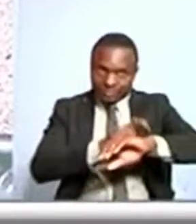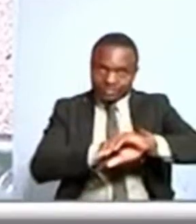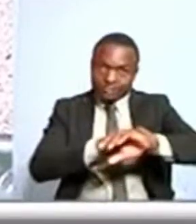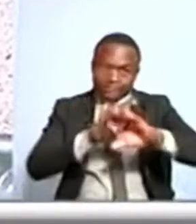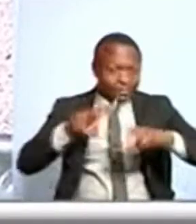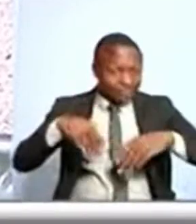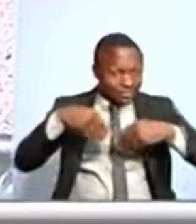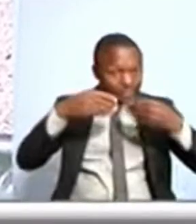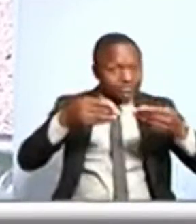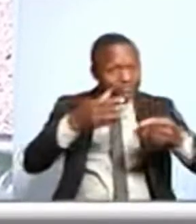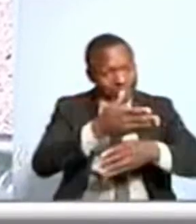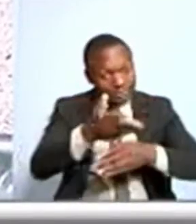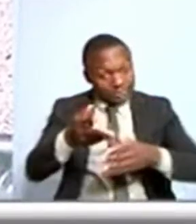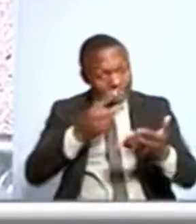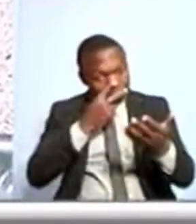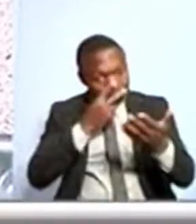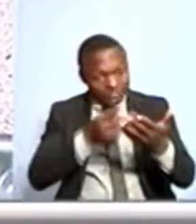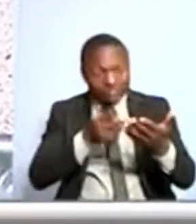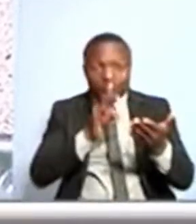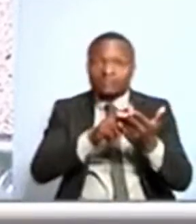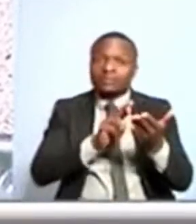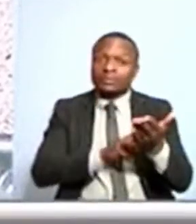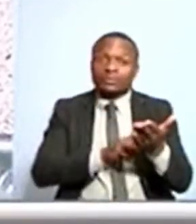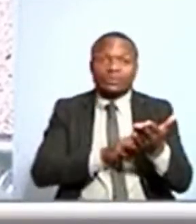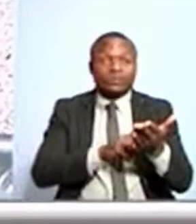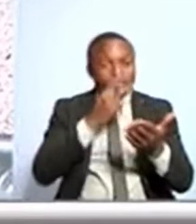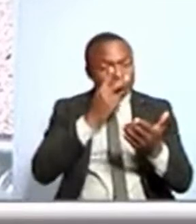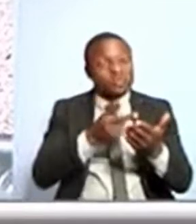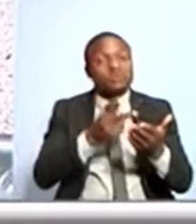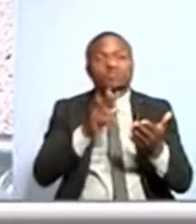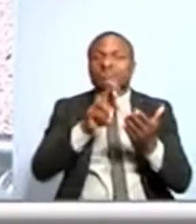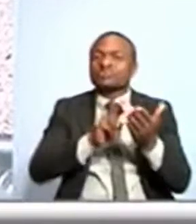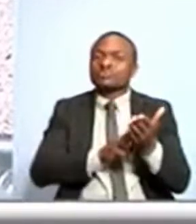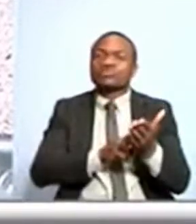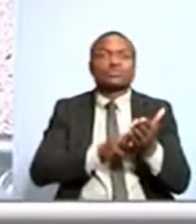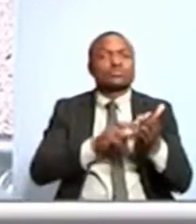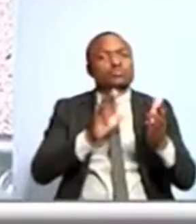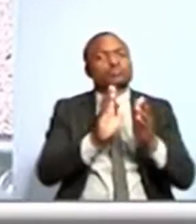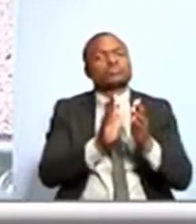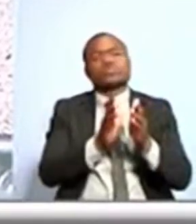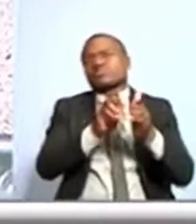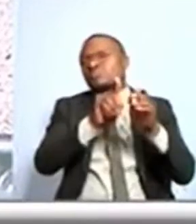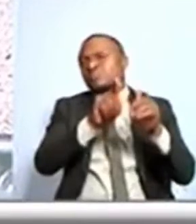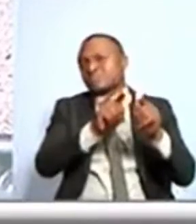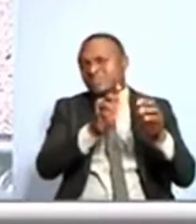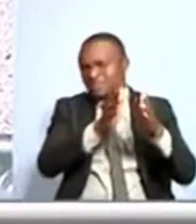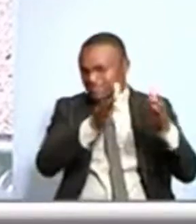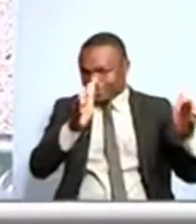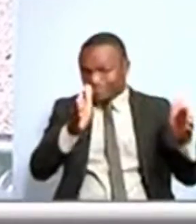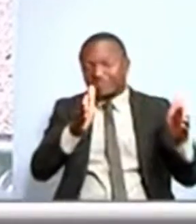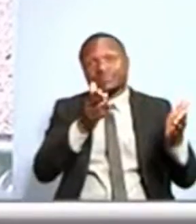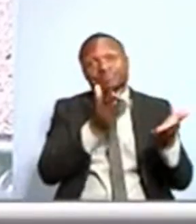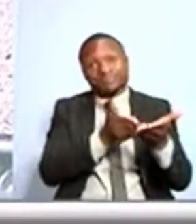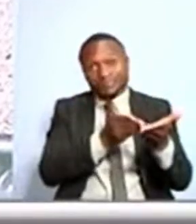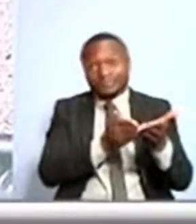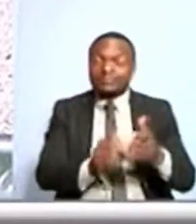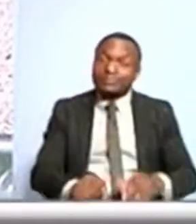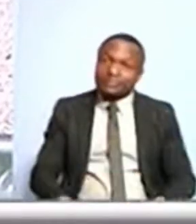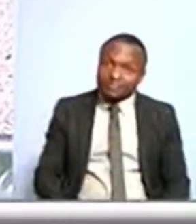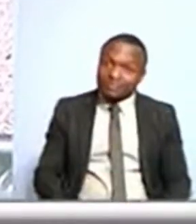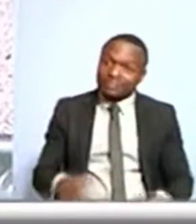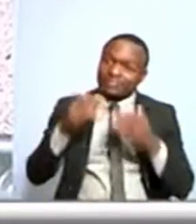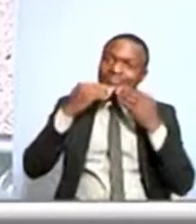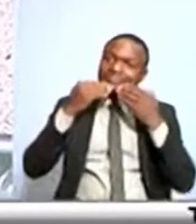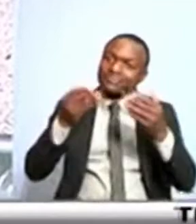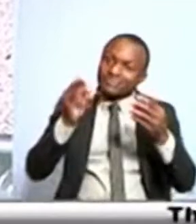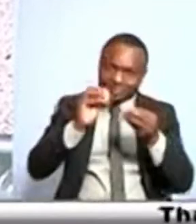given for them to look at the report, looking at the magnitude. That is very, very important, Madam Speaker. Madam Speaker, I thank you